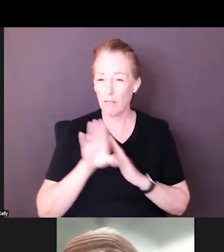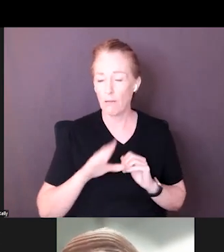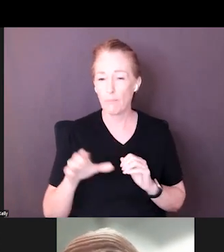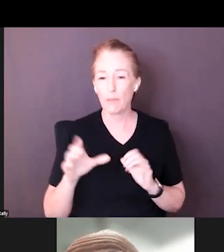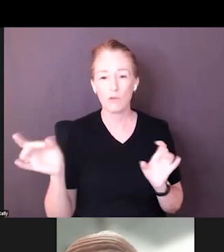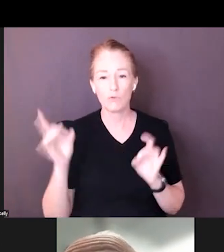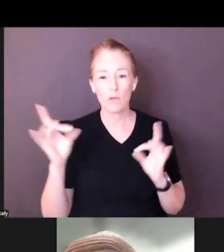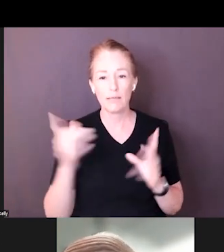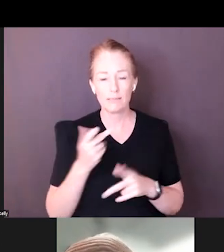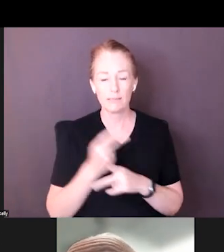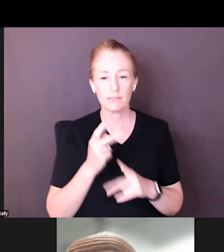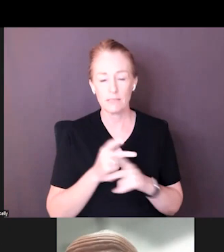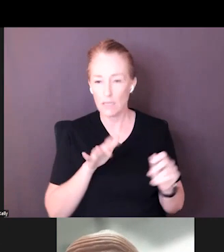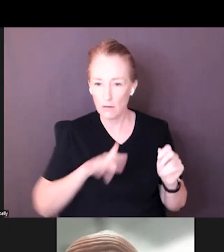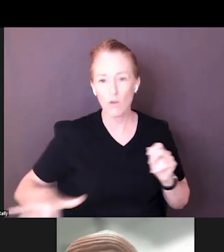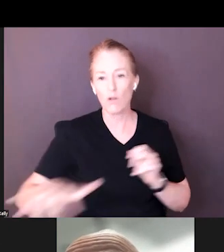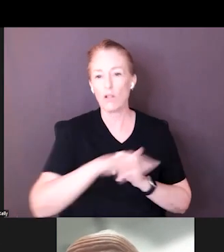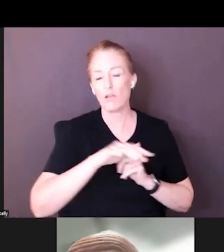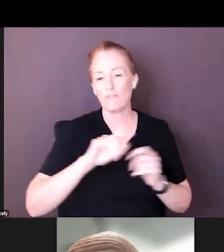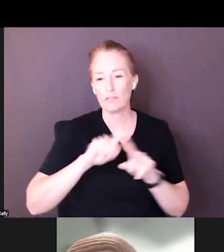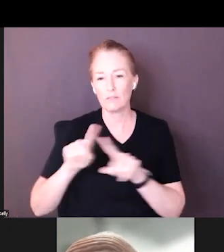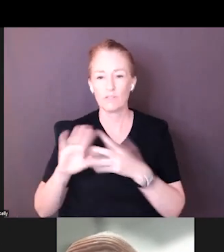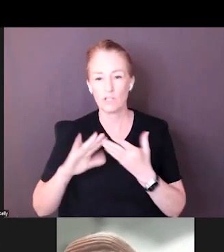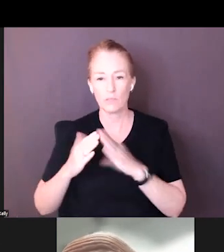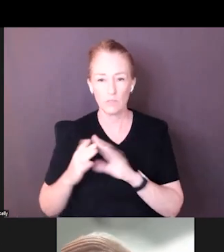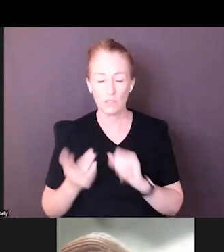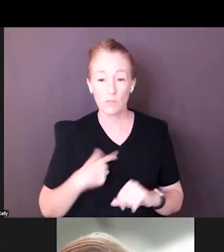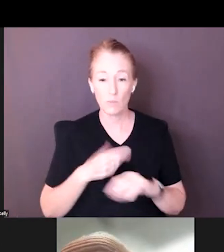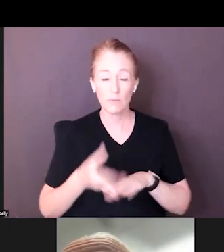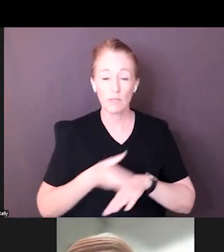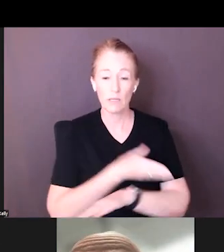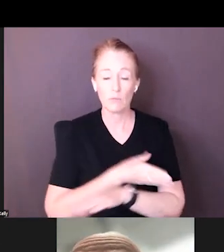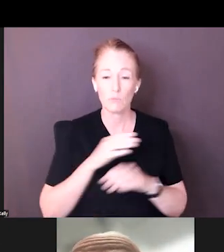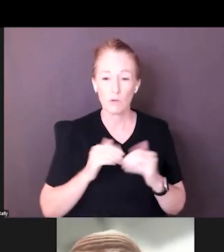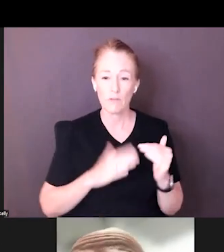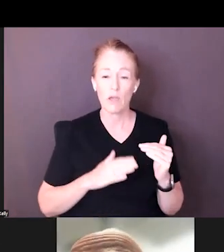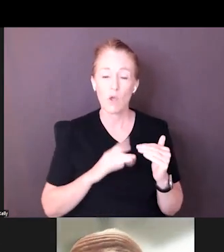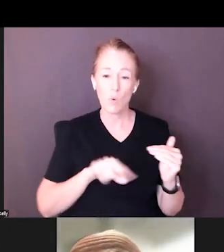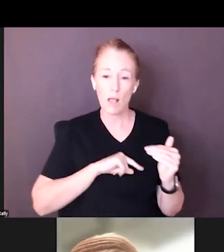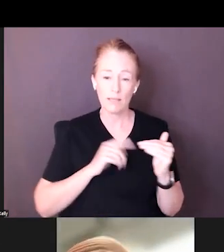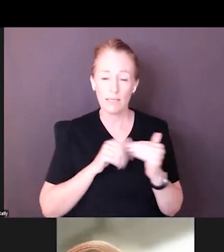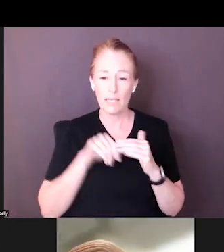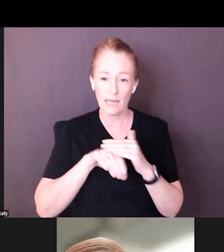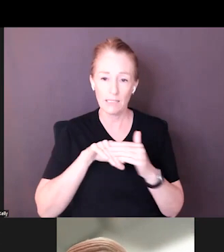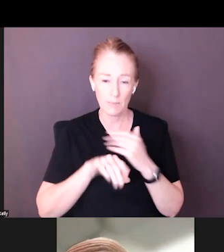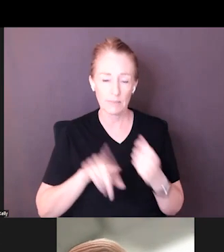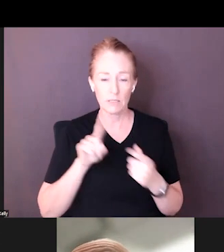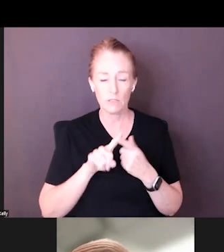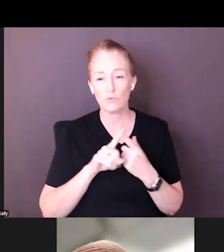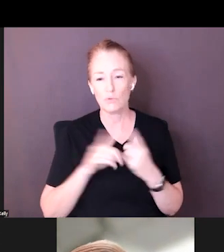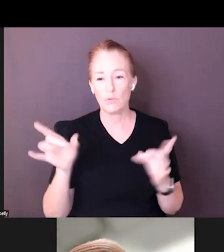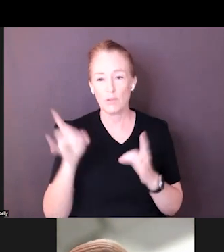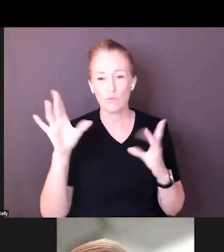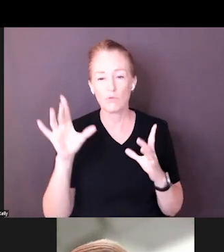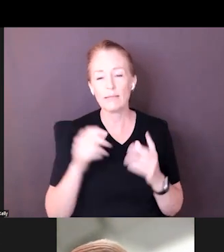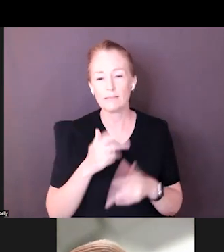across all communities. SAMHSA will improve the quality and accessibility of the crisis care system. And again,